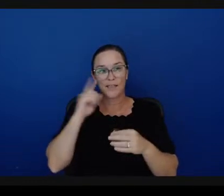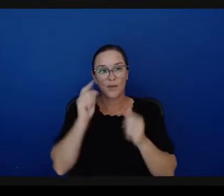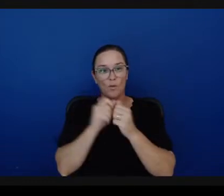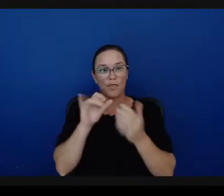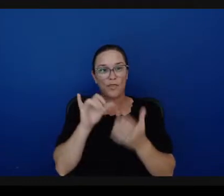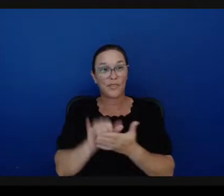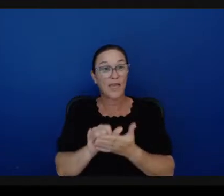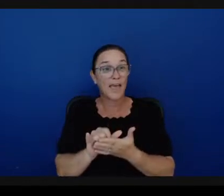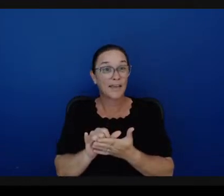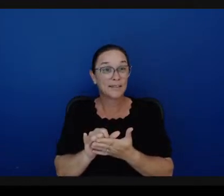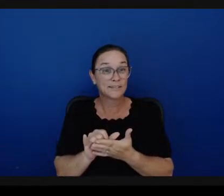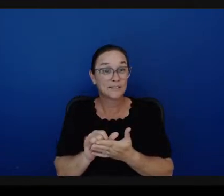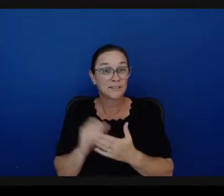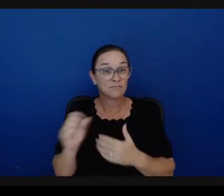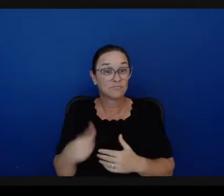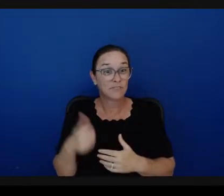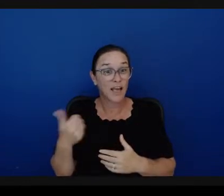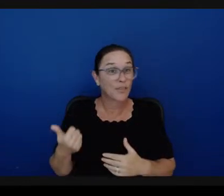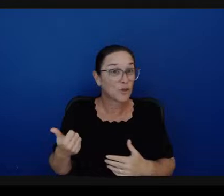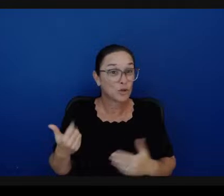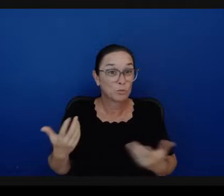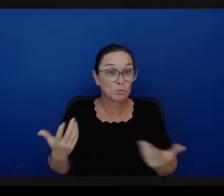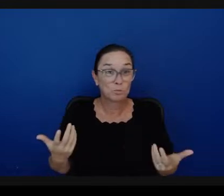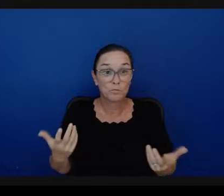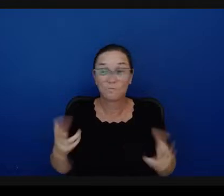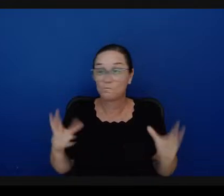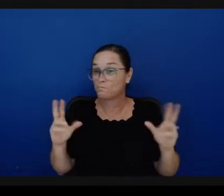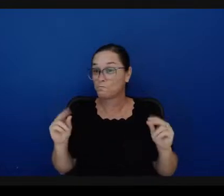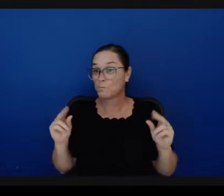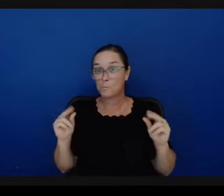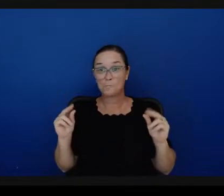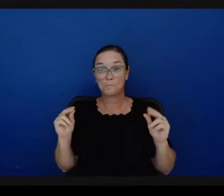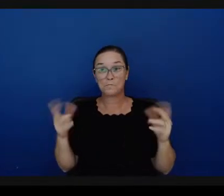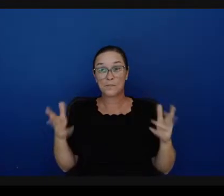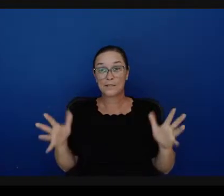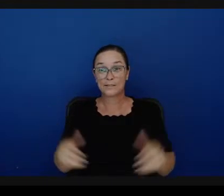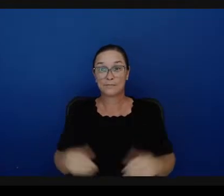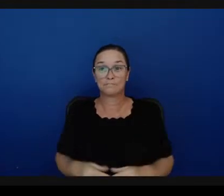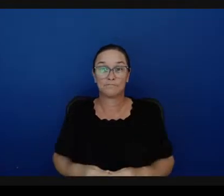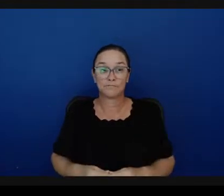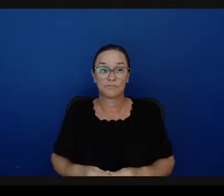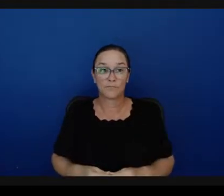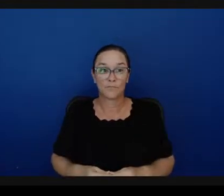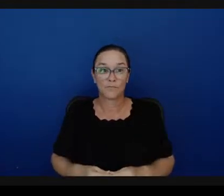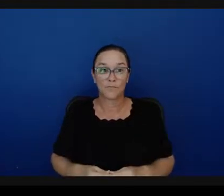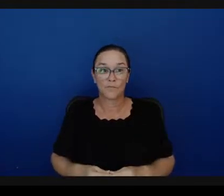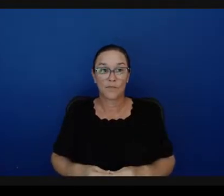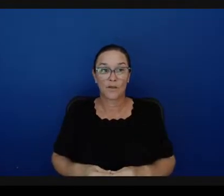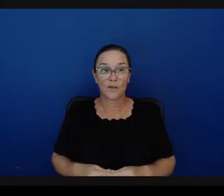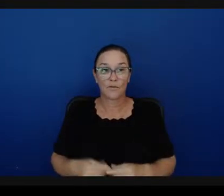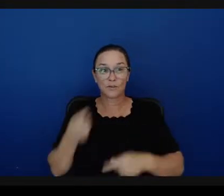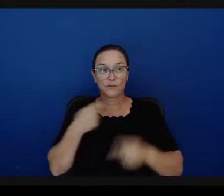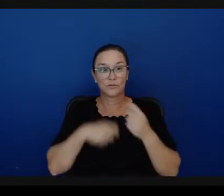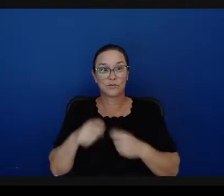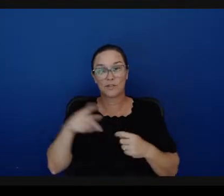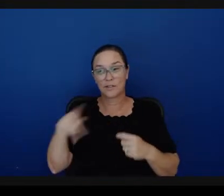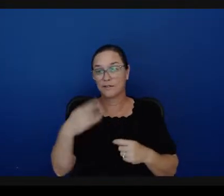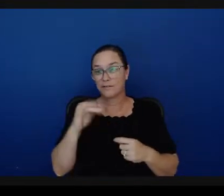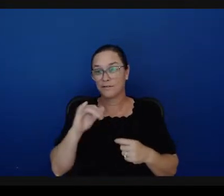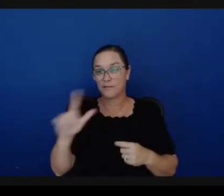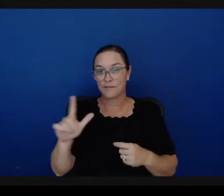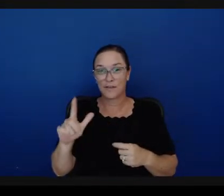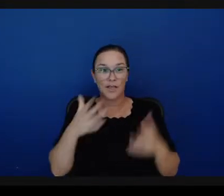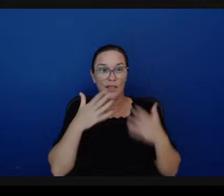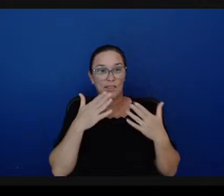that, is there anything else we need to? No, we we can covered move on. All right. We'll get back Phil in here. Appreciate you, Lou, jumping in with